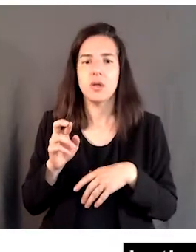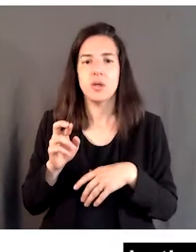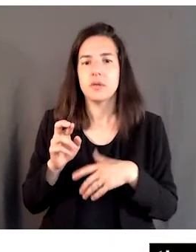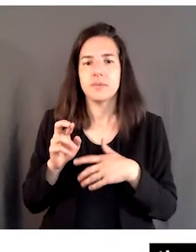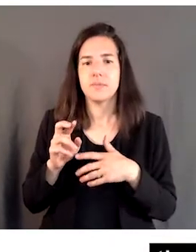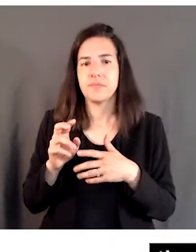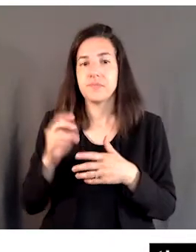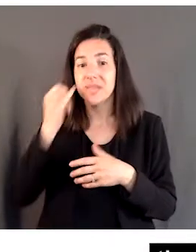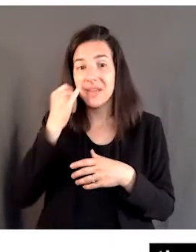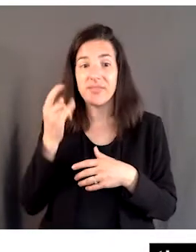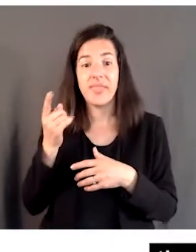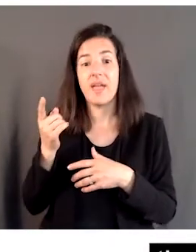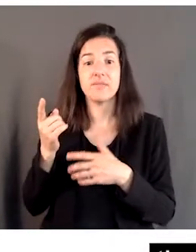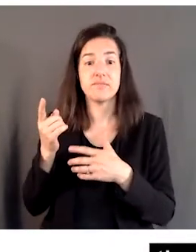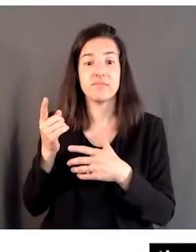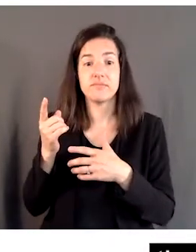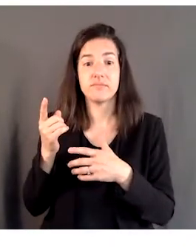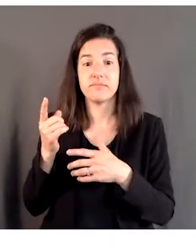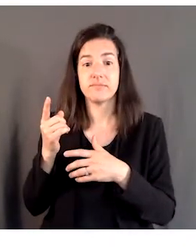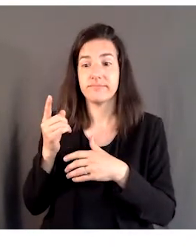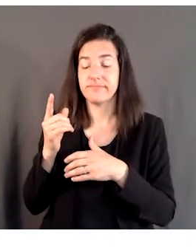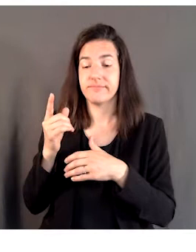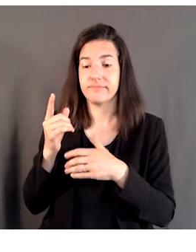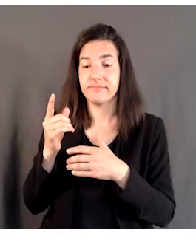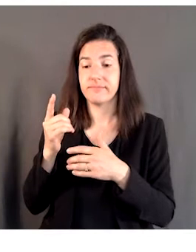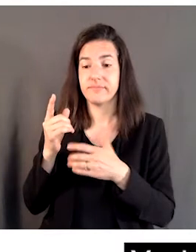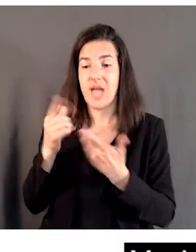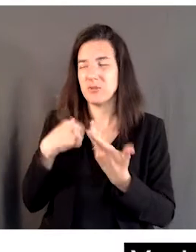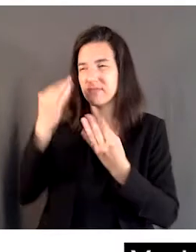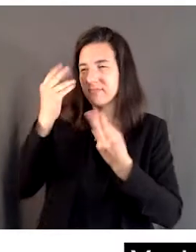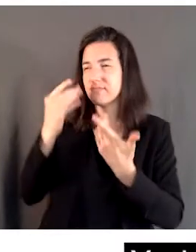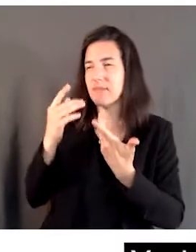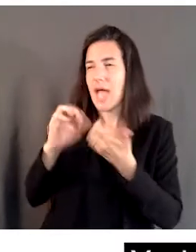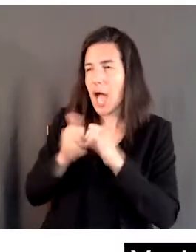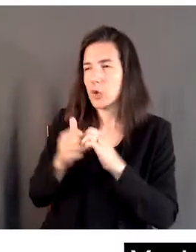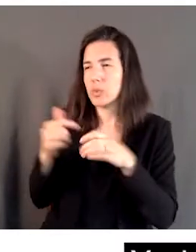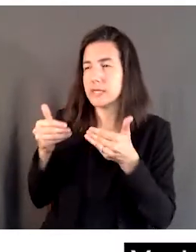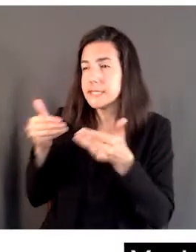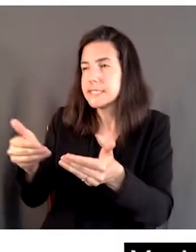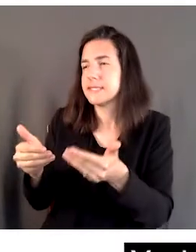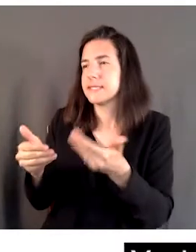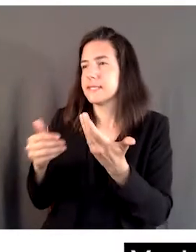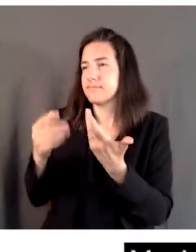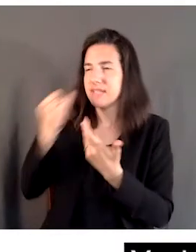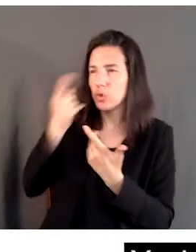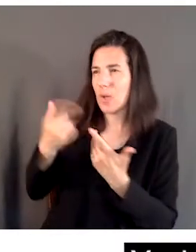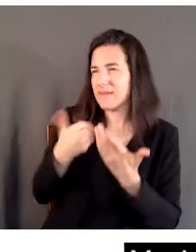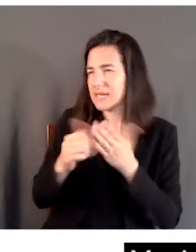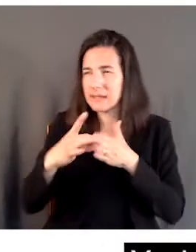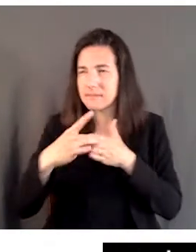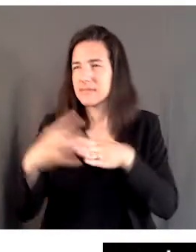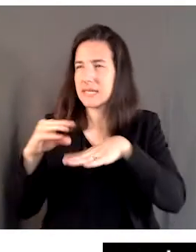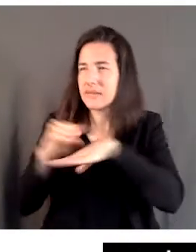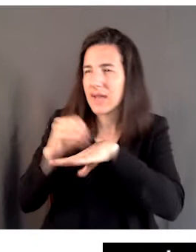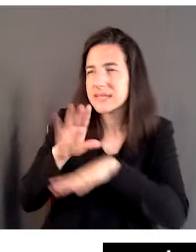of cart that isn't necessarily the really big picture, at least in my mind. Yeah. So, I think that there's, so